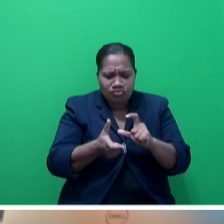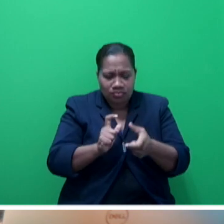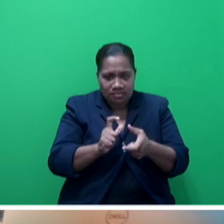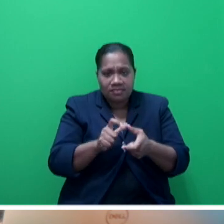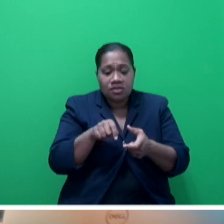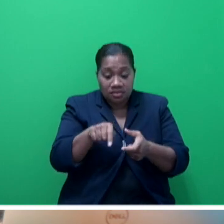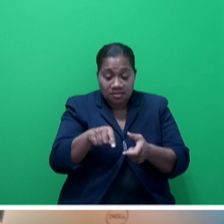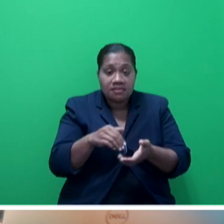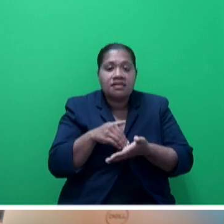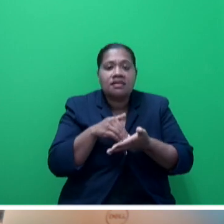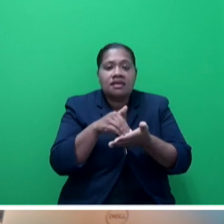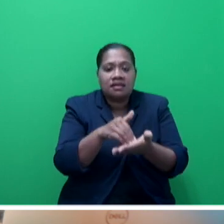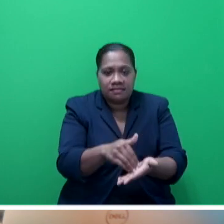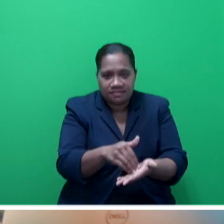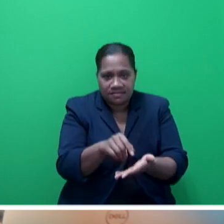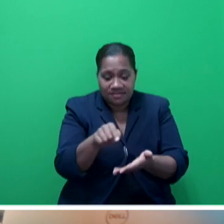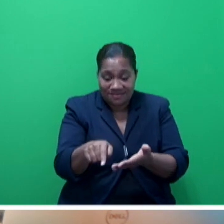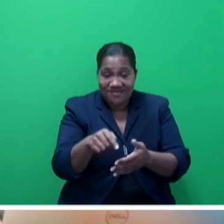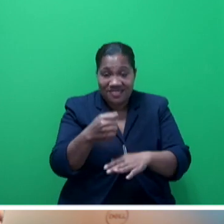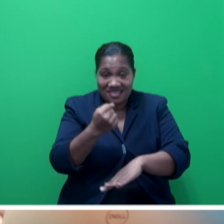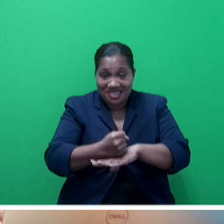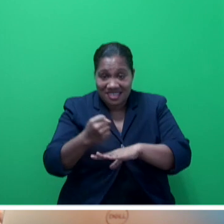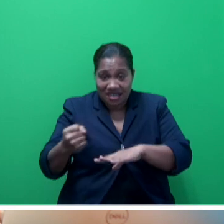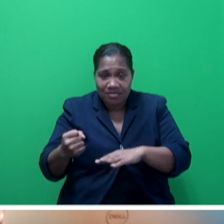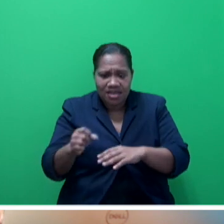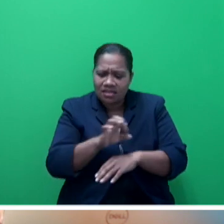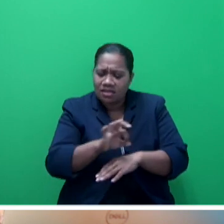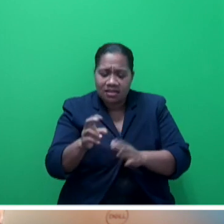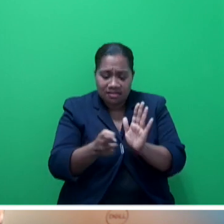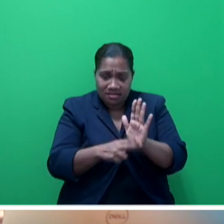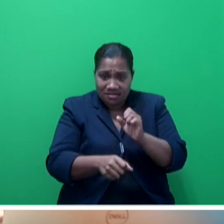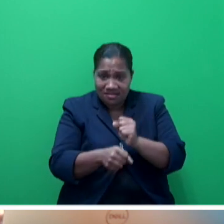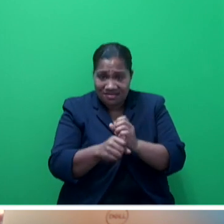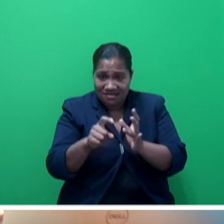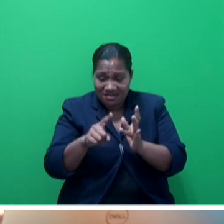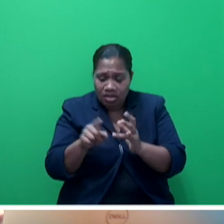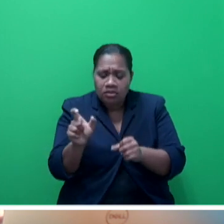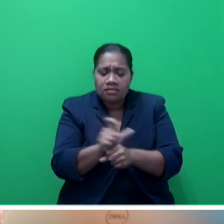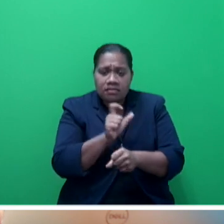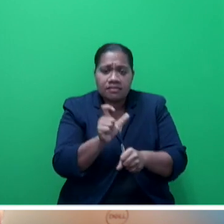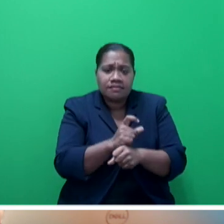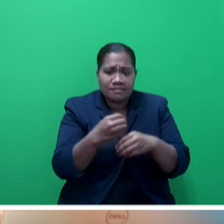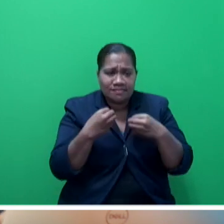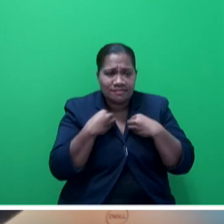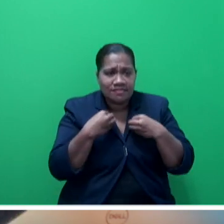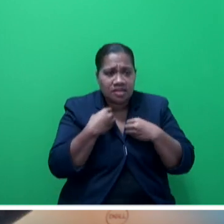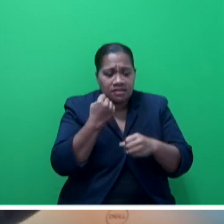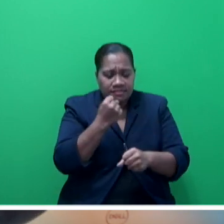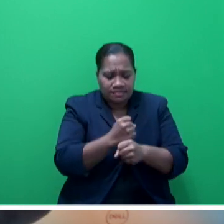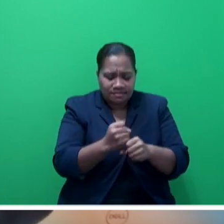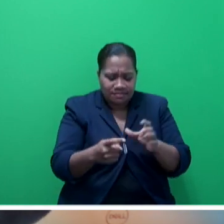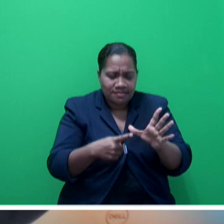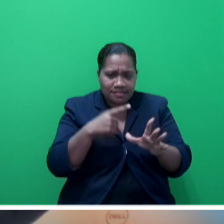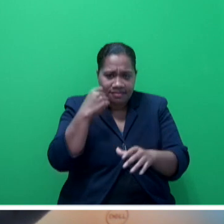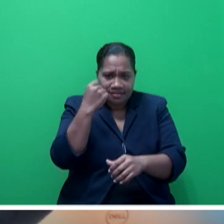and entices government and non-government stakeholders to create a business case for GHG abatement, as well